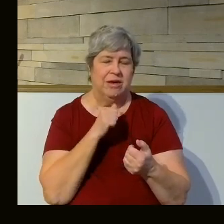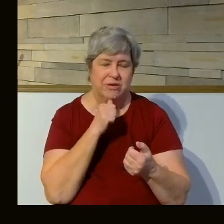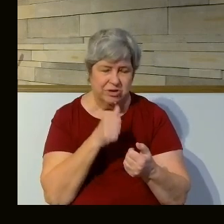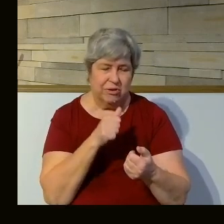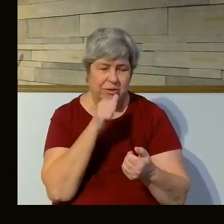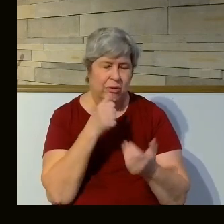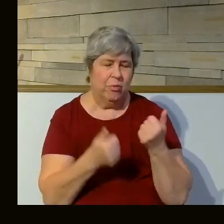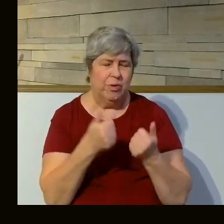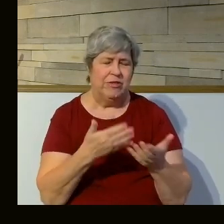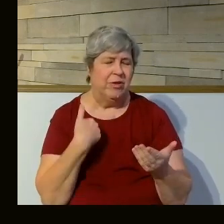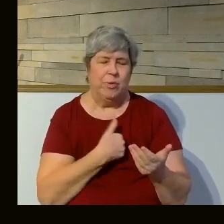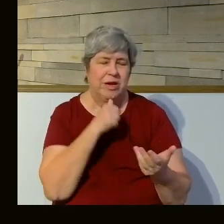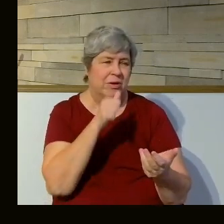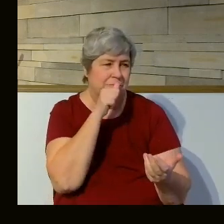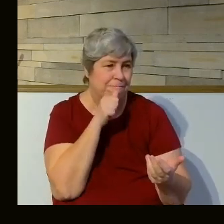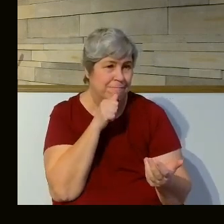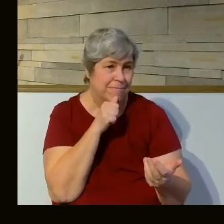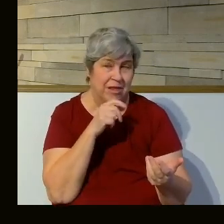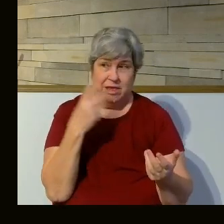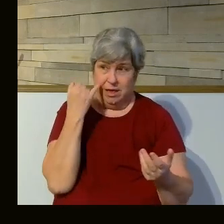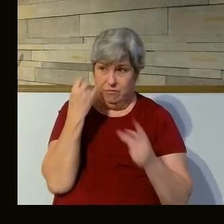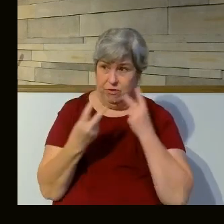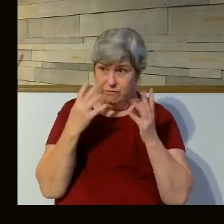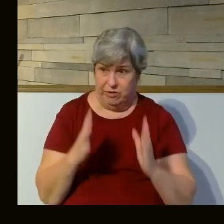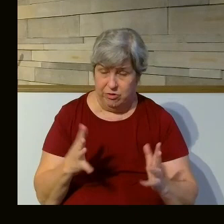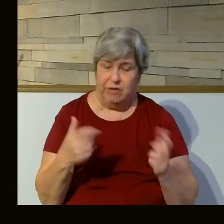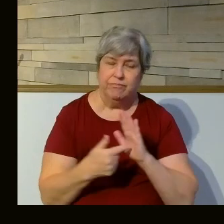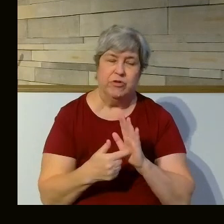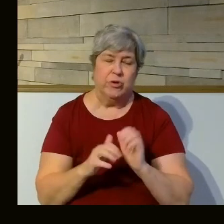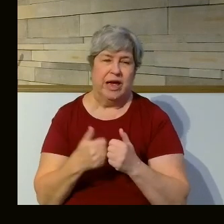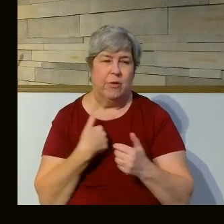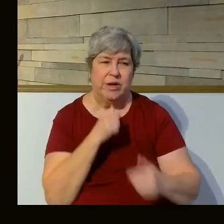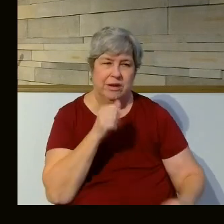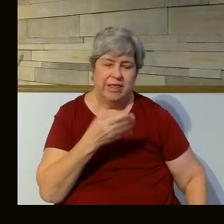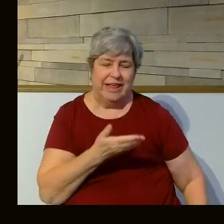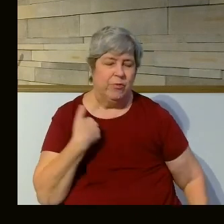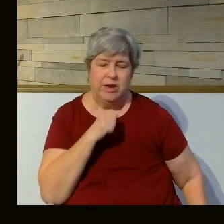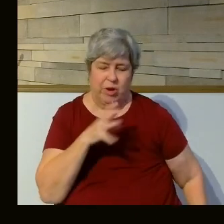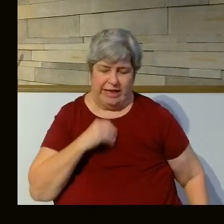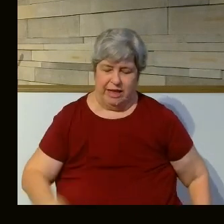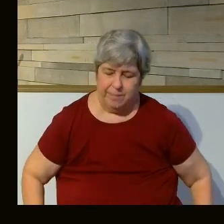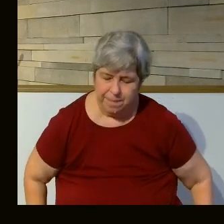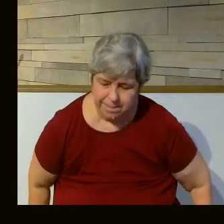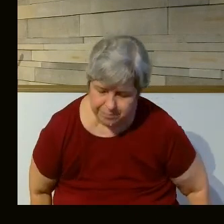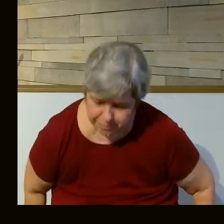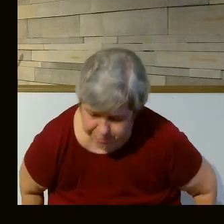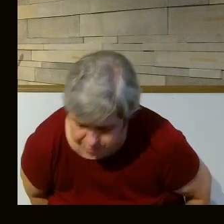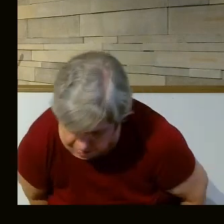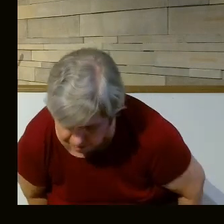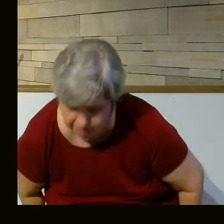Second Baptist Church, all right? Guests here, get your pen out. Let me show you how we're intolerant, okay? The way that we